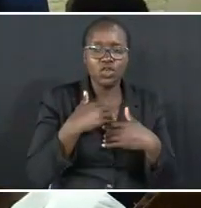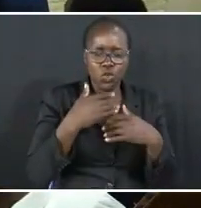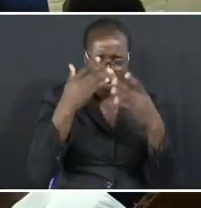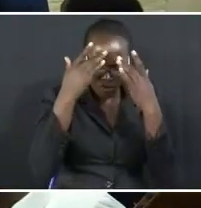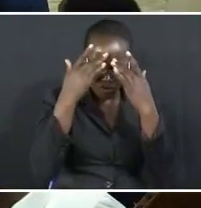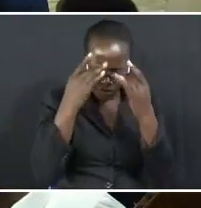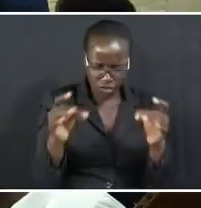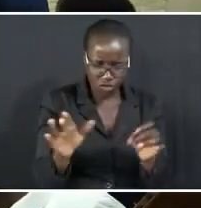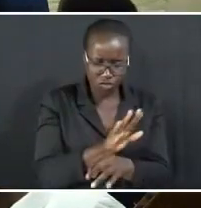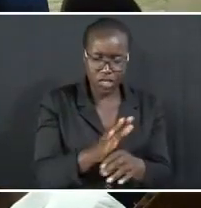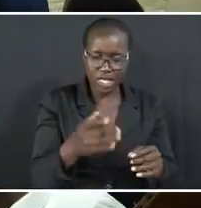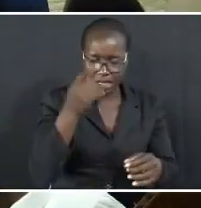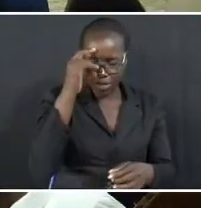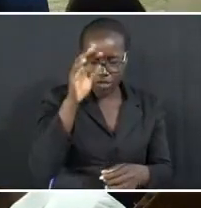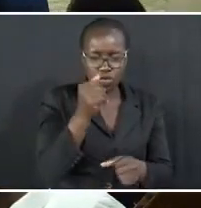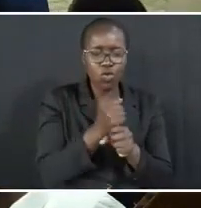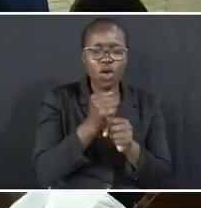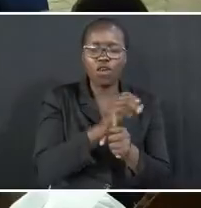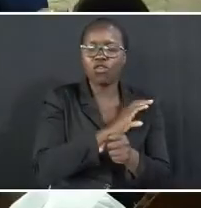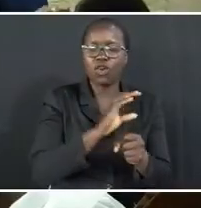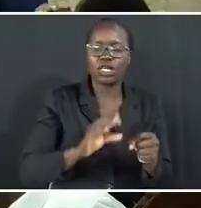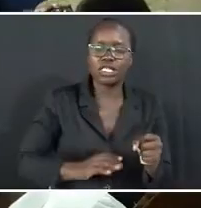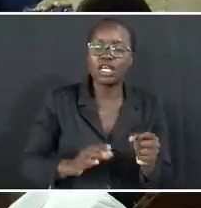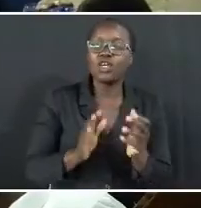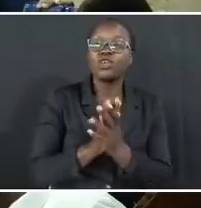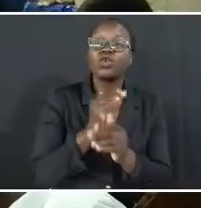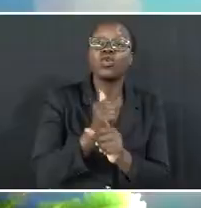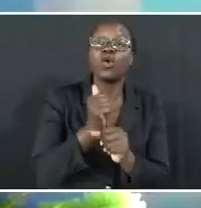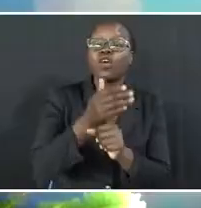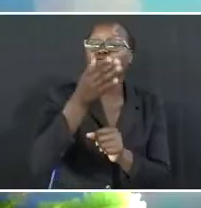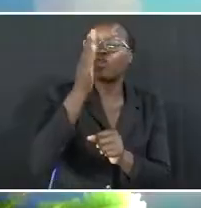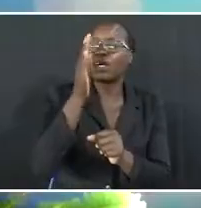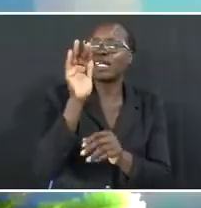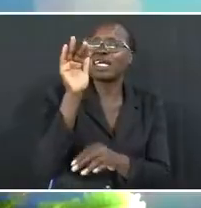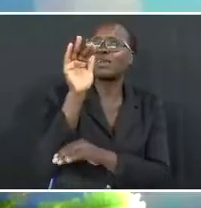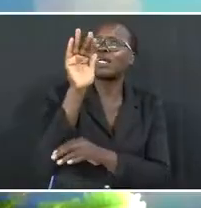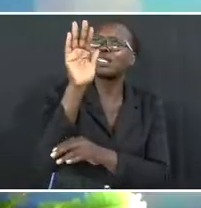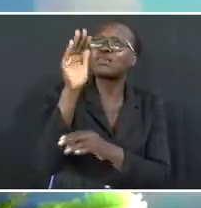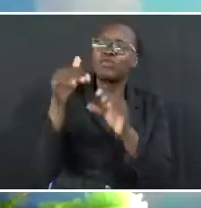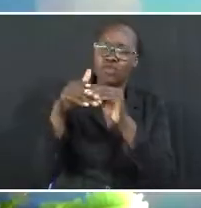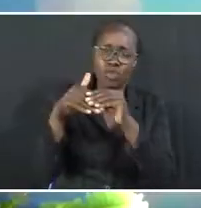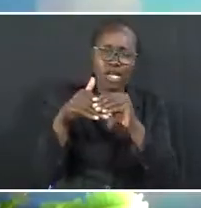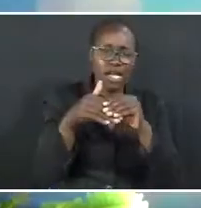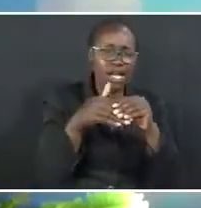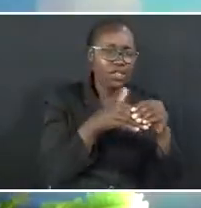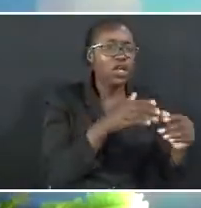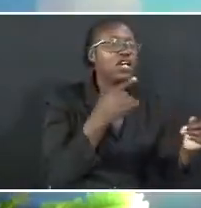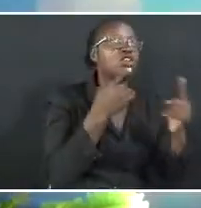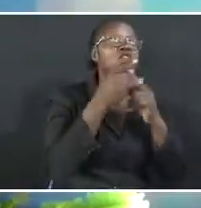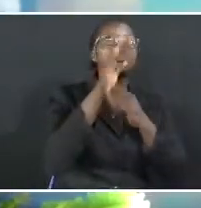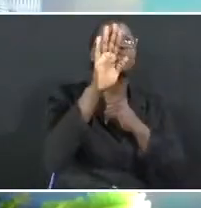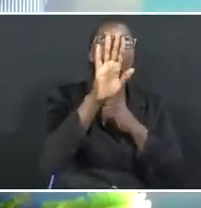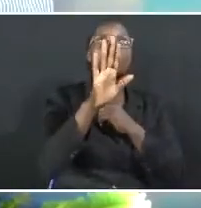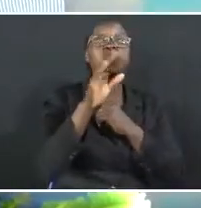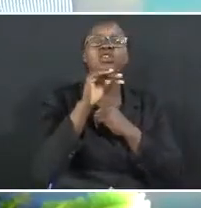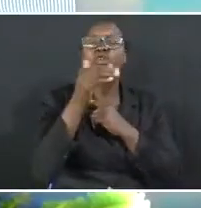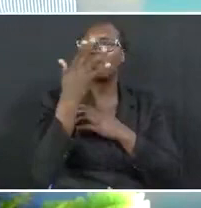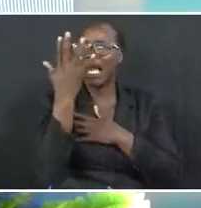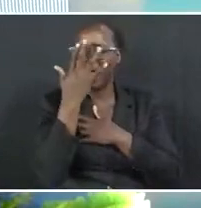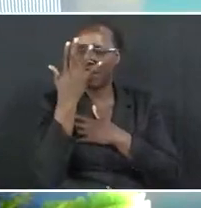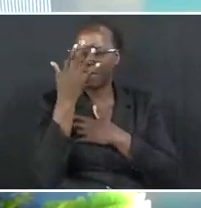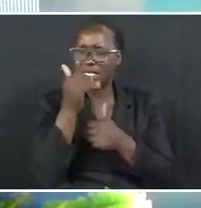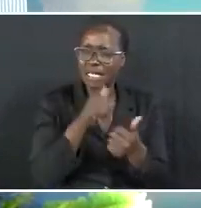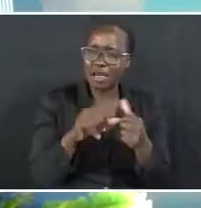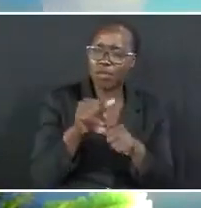mind that you're going to work for Christ. You're going to work for God. And you ask him to guide you. And you talk to him. And don't be